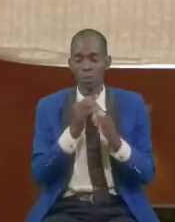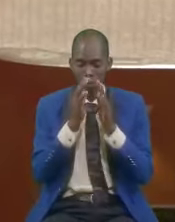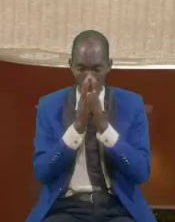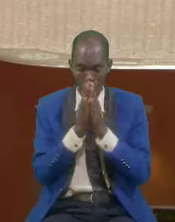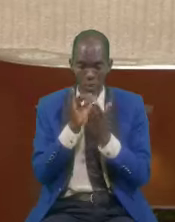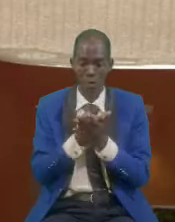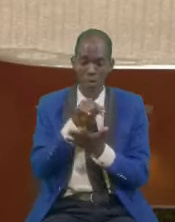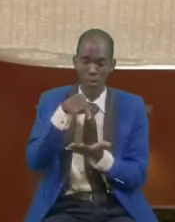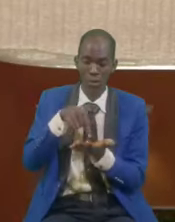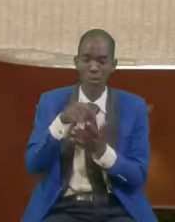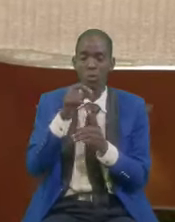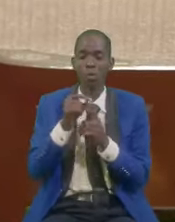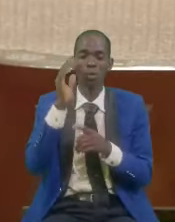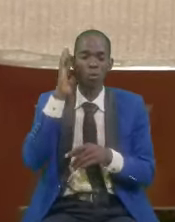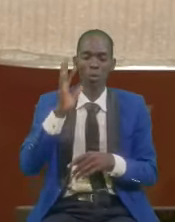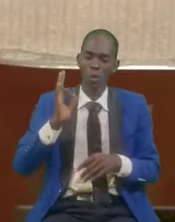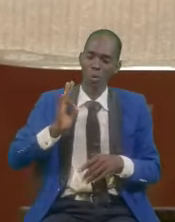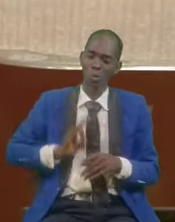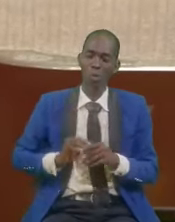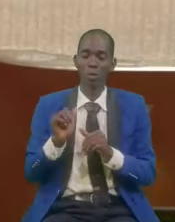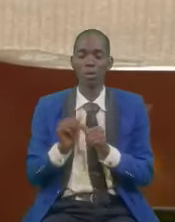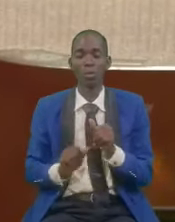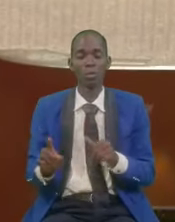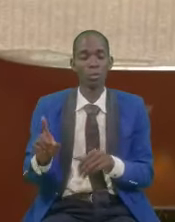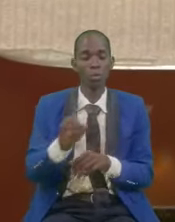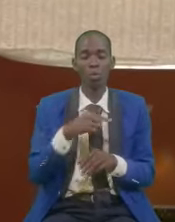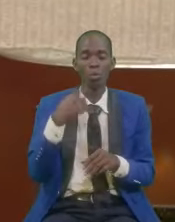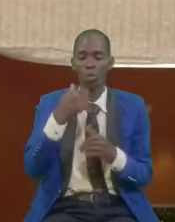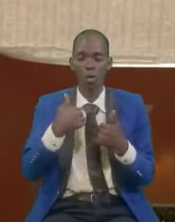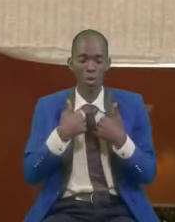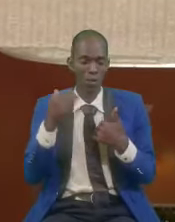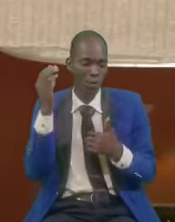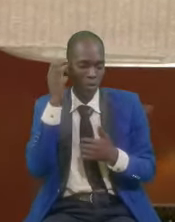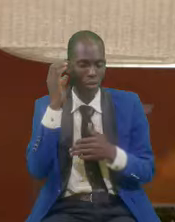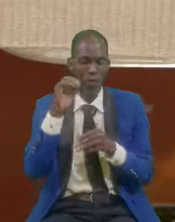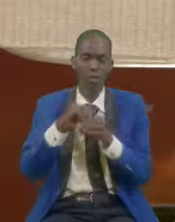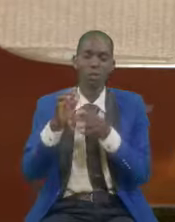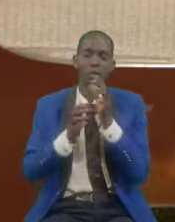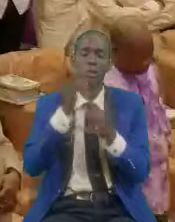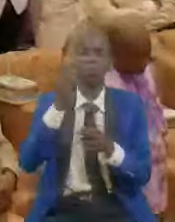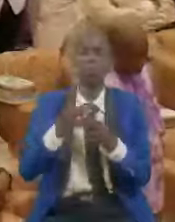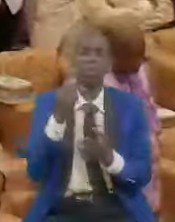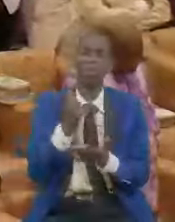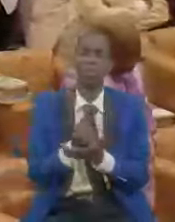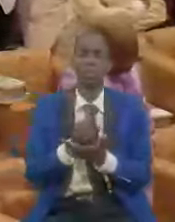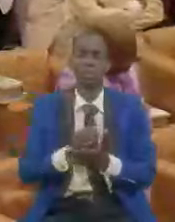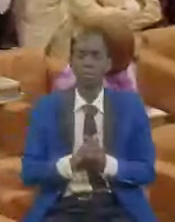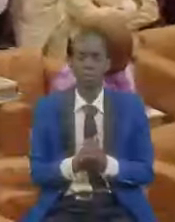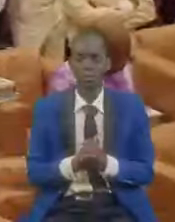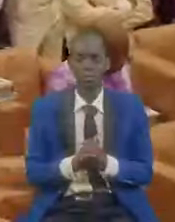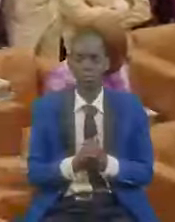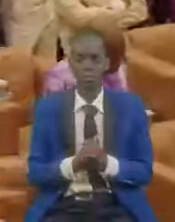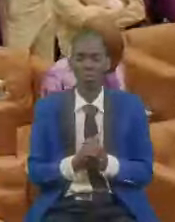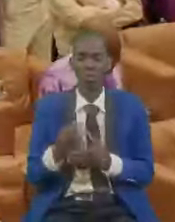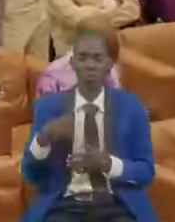this word will profit everyone who has heard in Jesus' name.